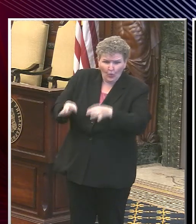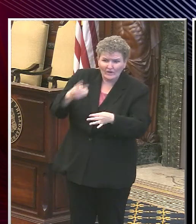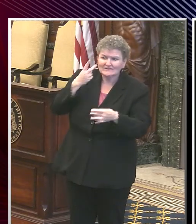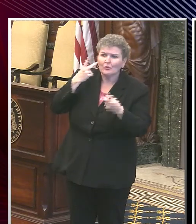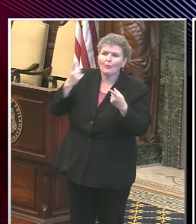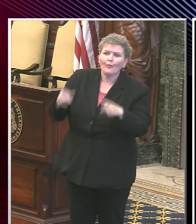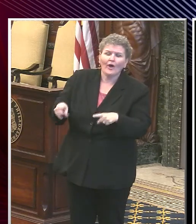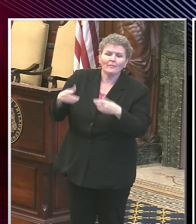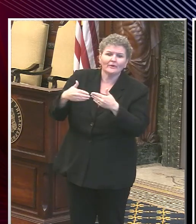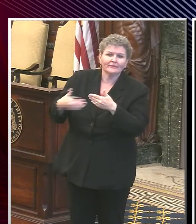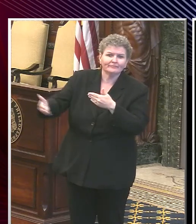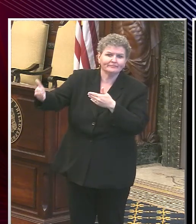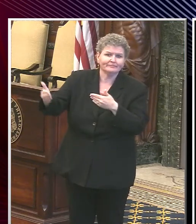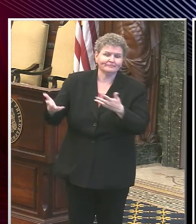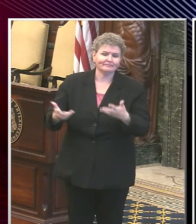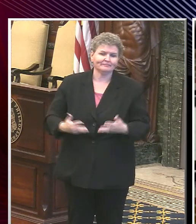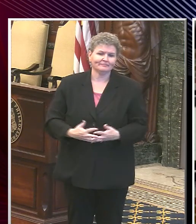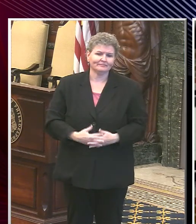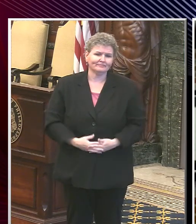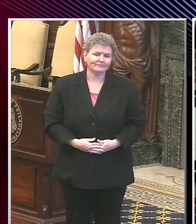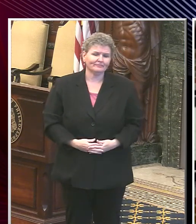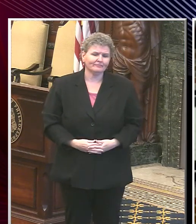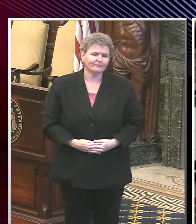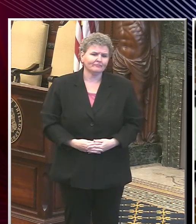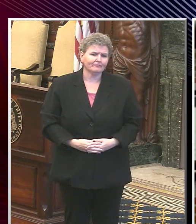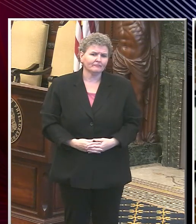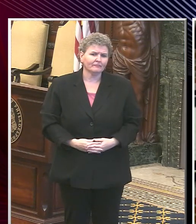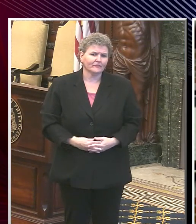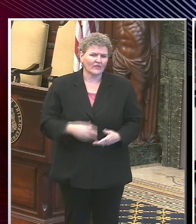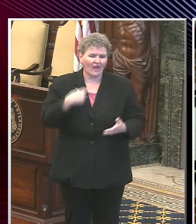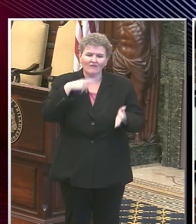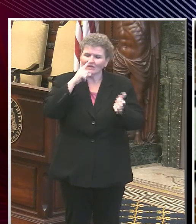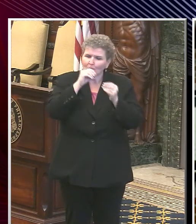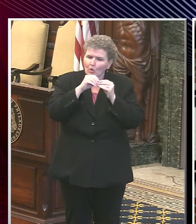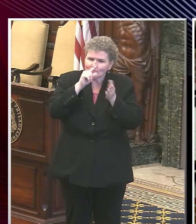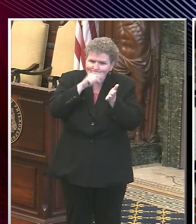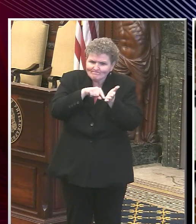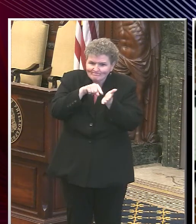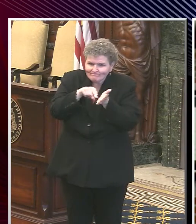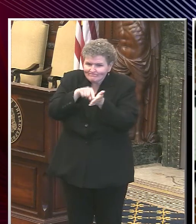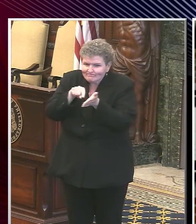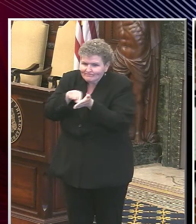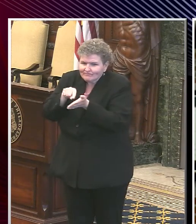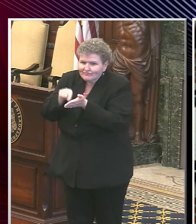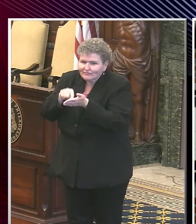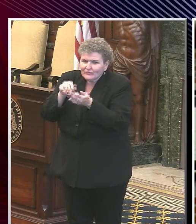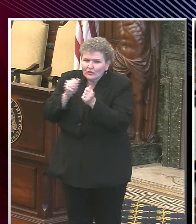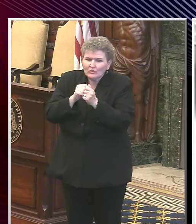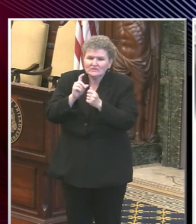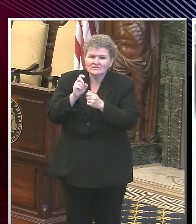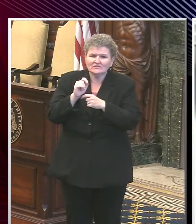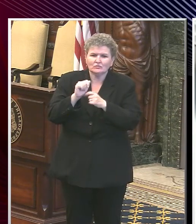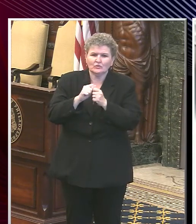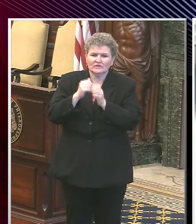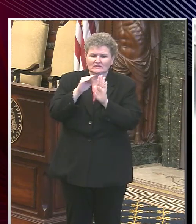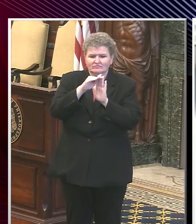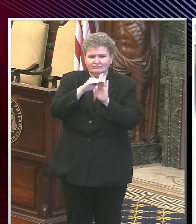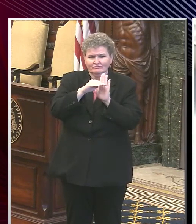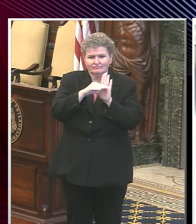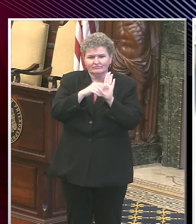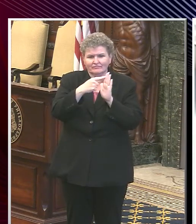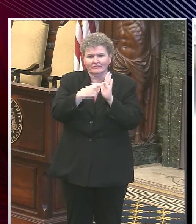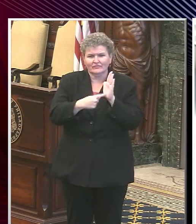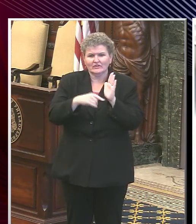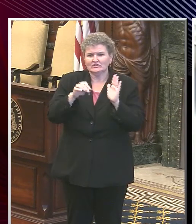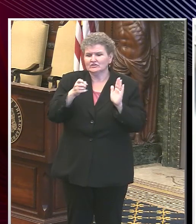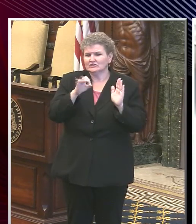disclose disqualify him, do you think? I would have to check with our civil service regs. Jeff, we're looking into